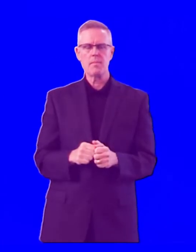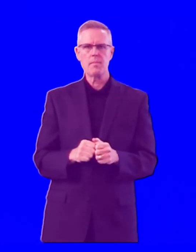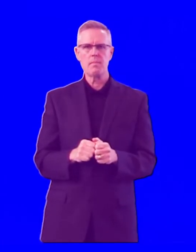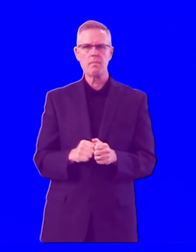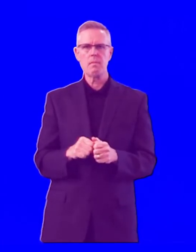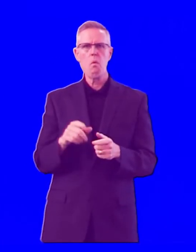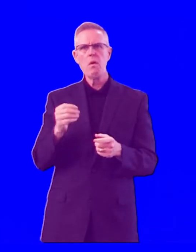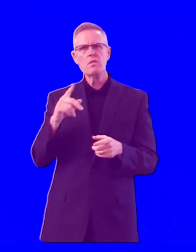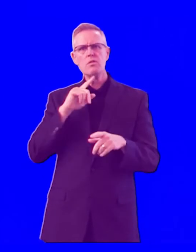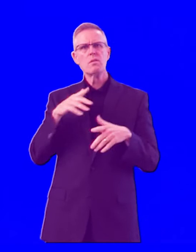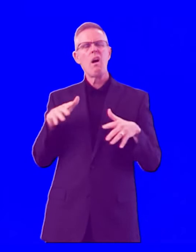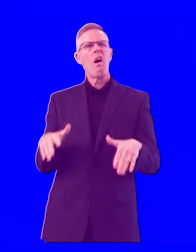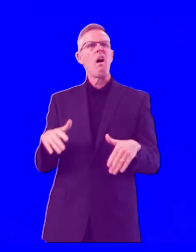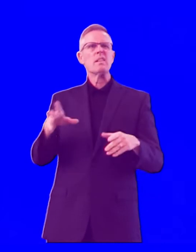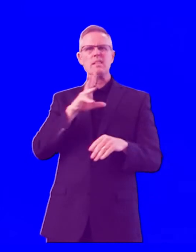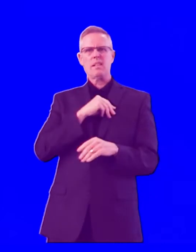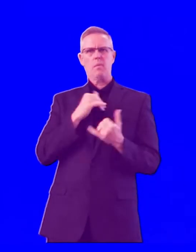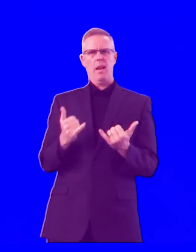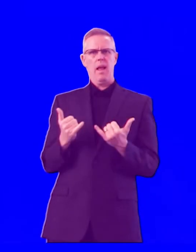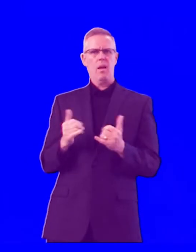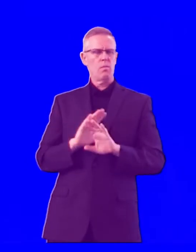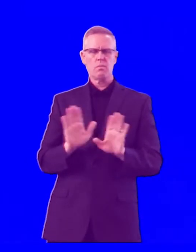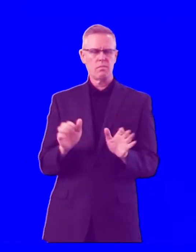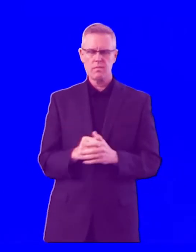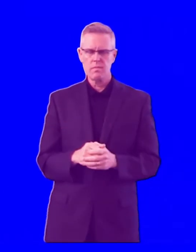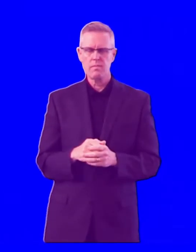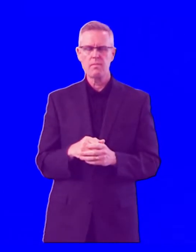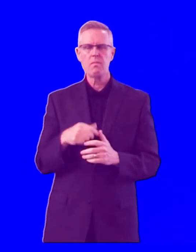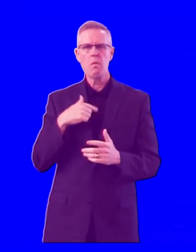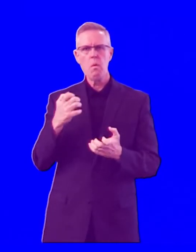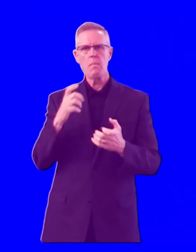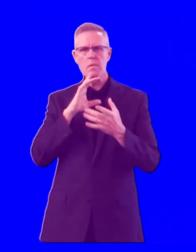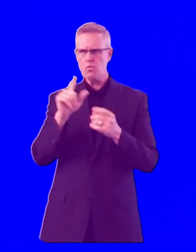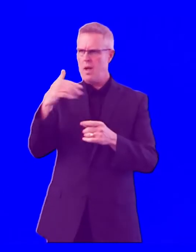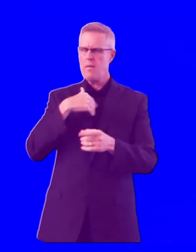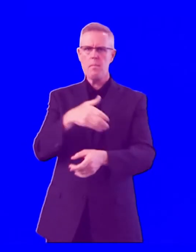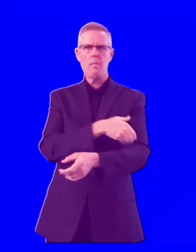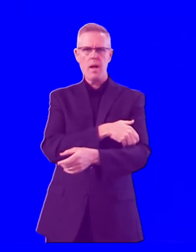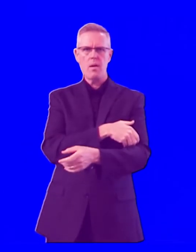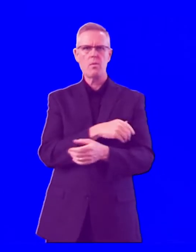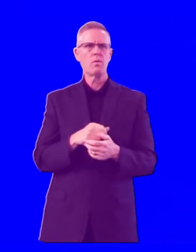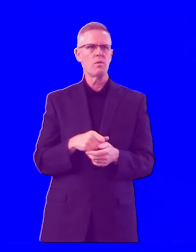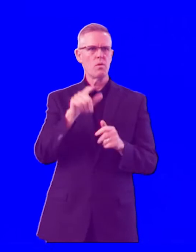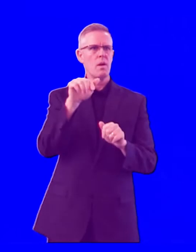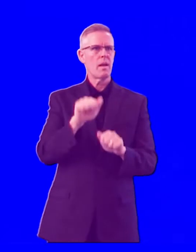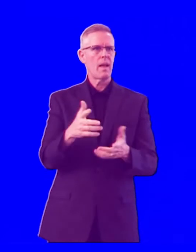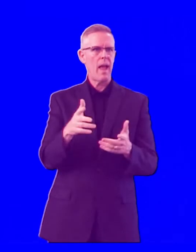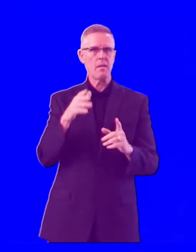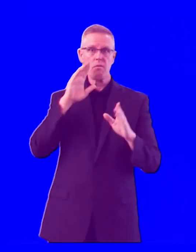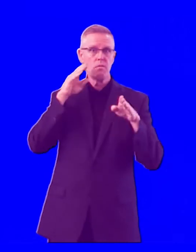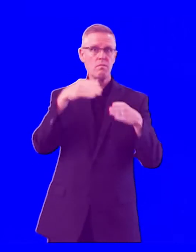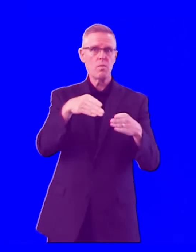rather than be relegated to what's before us. I also mentioned to you that you have the power to make it about